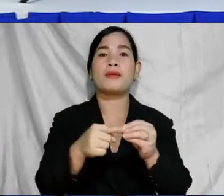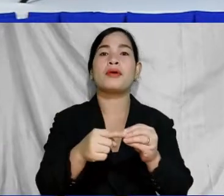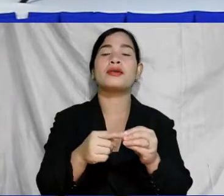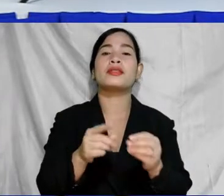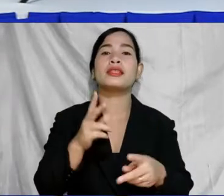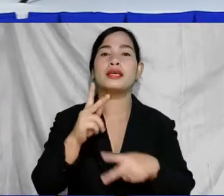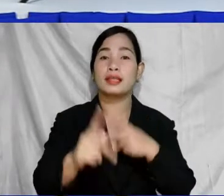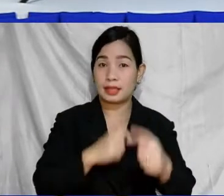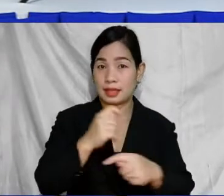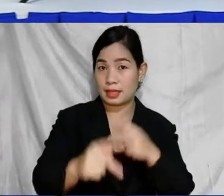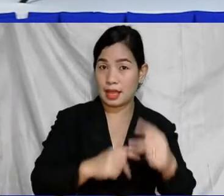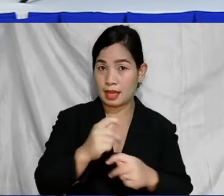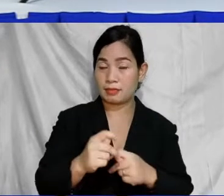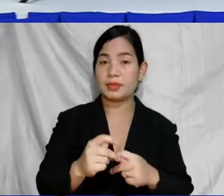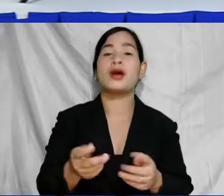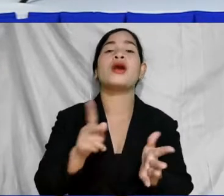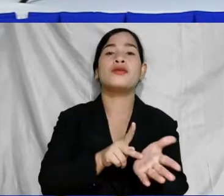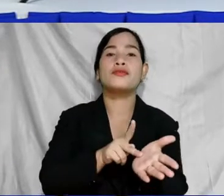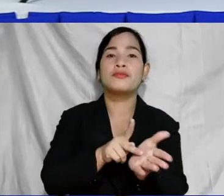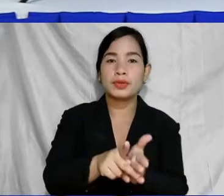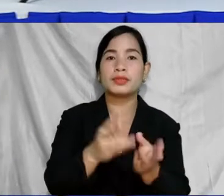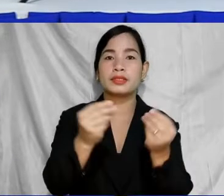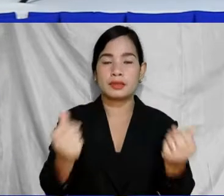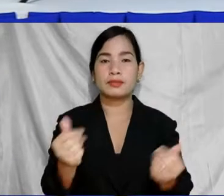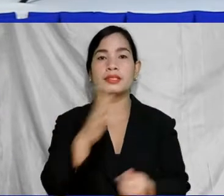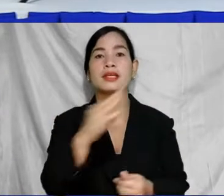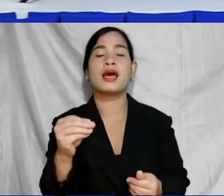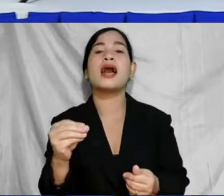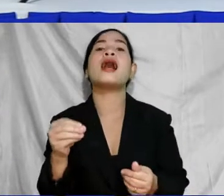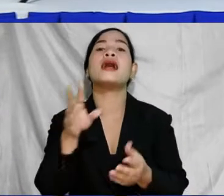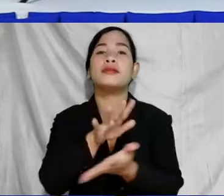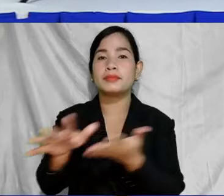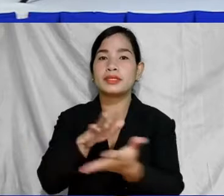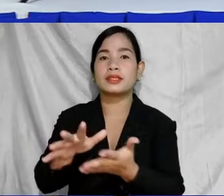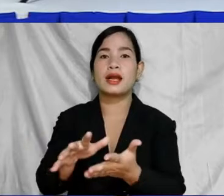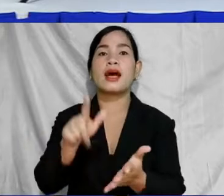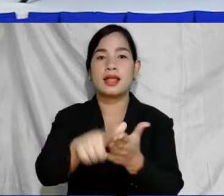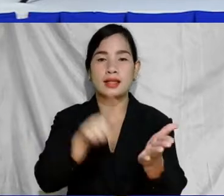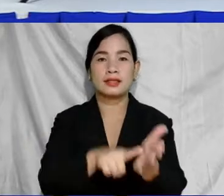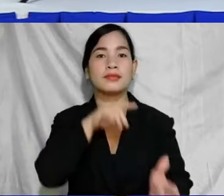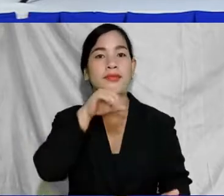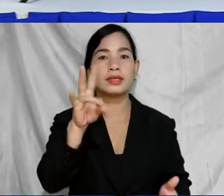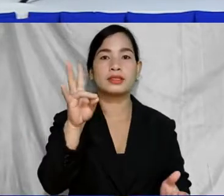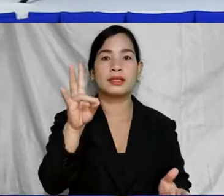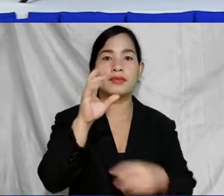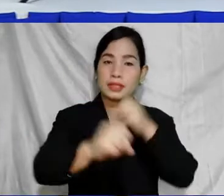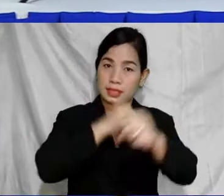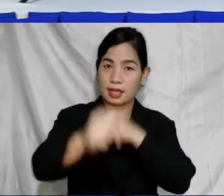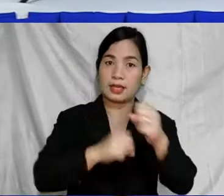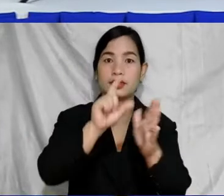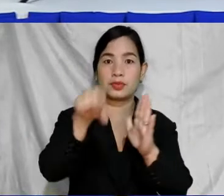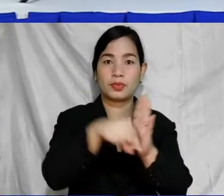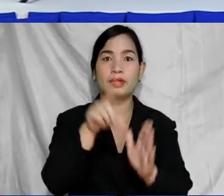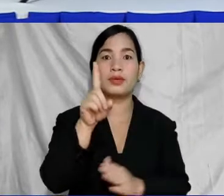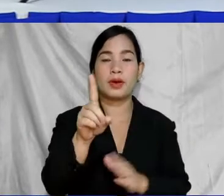the characteristics and properties of pure substance and mixtures, a lesson in Grade 7 Science,